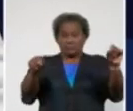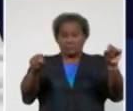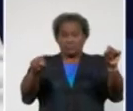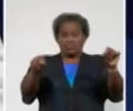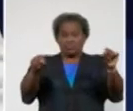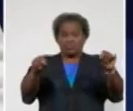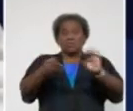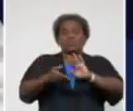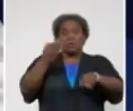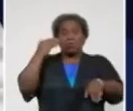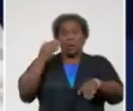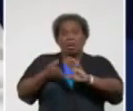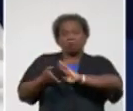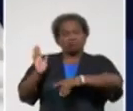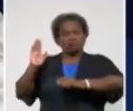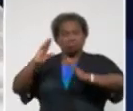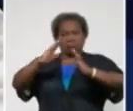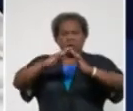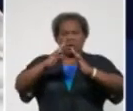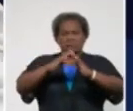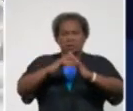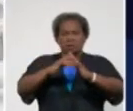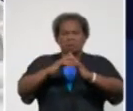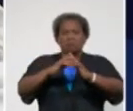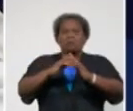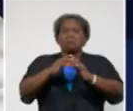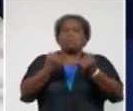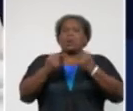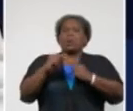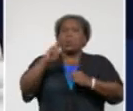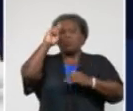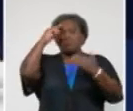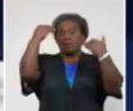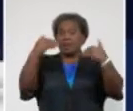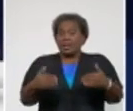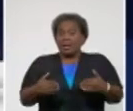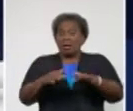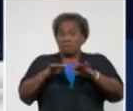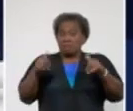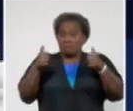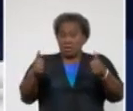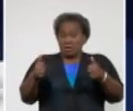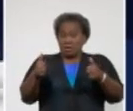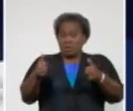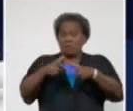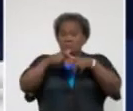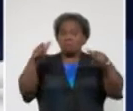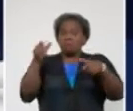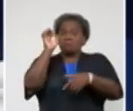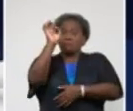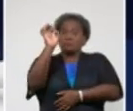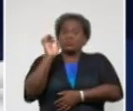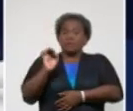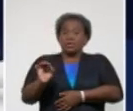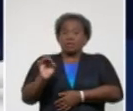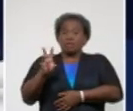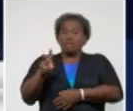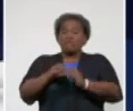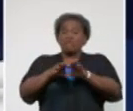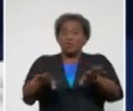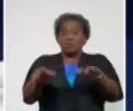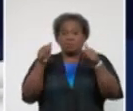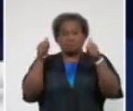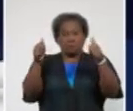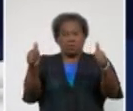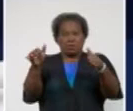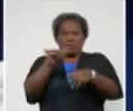15 patients are also reported as serious, 8 in Havana and 7 in Camagüey. This is